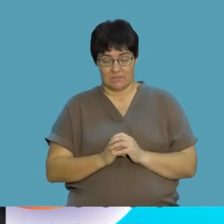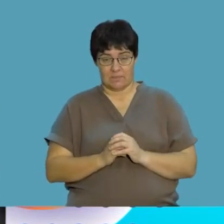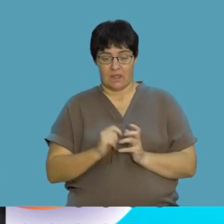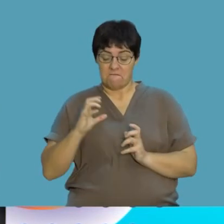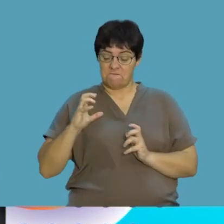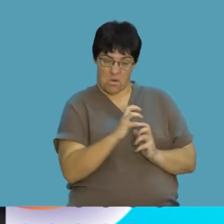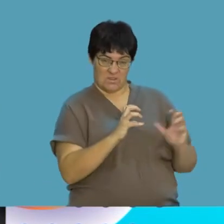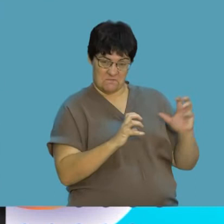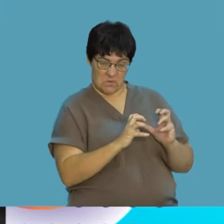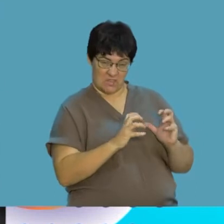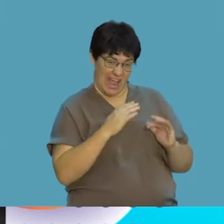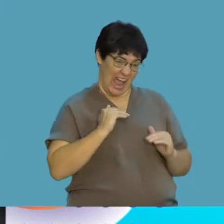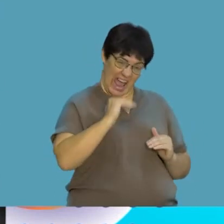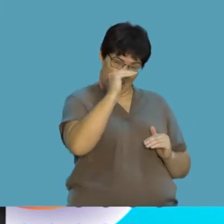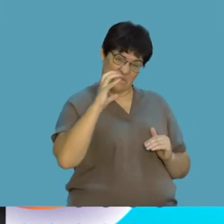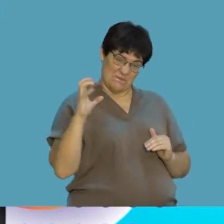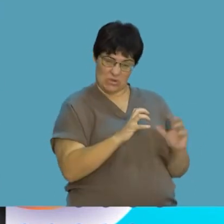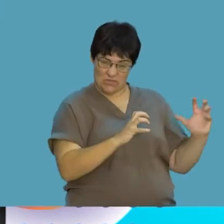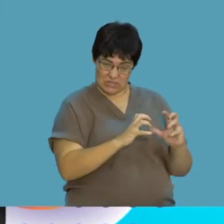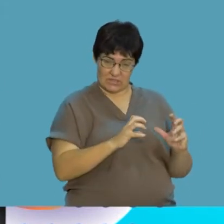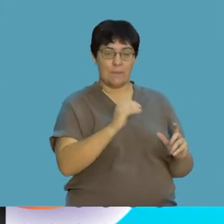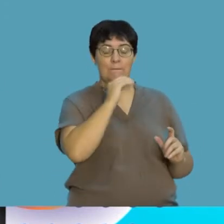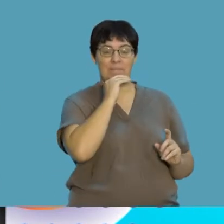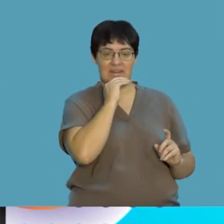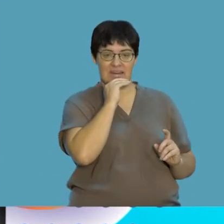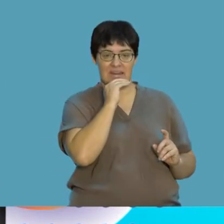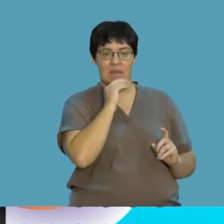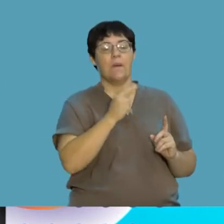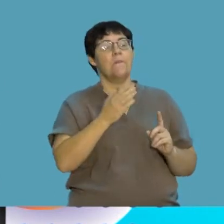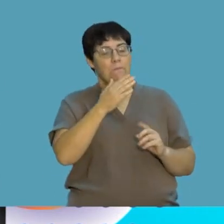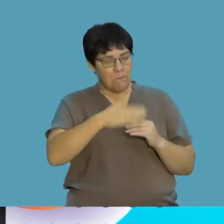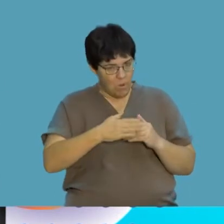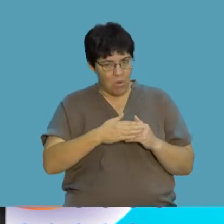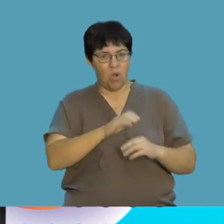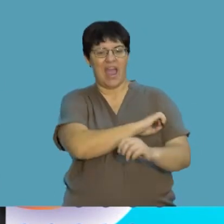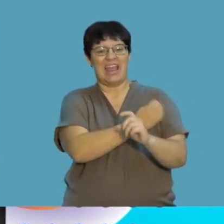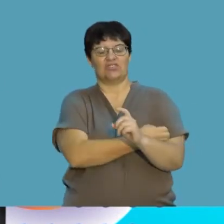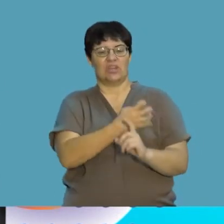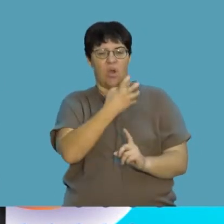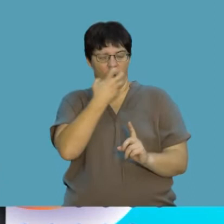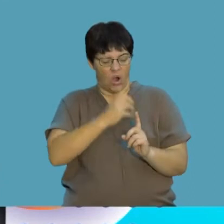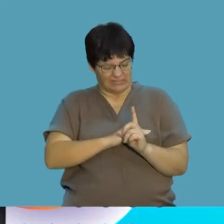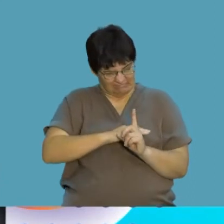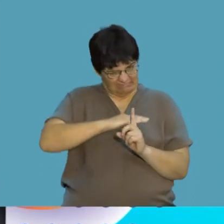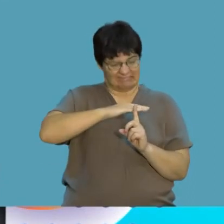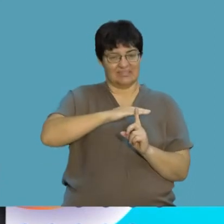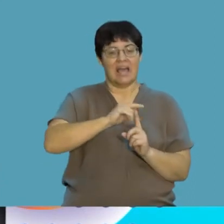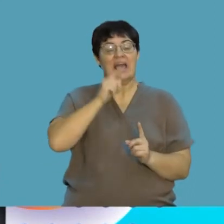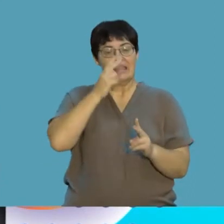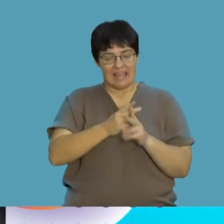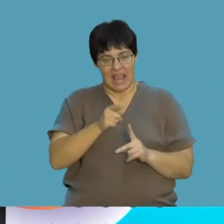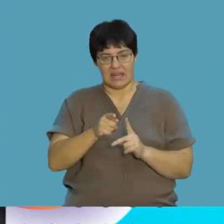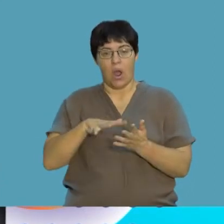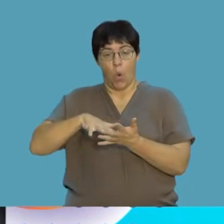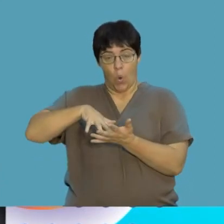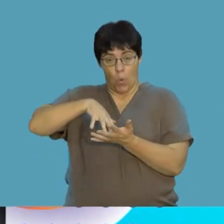substance is got a higher melting point, what does it mean? It means we have to supply more energy. It means the change of the